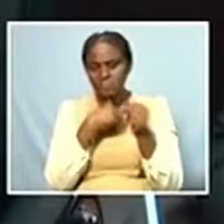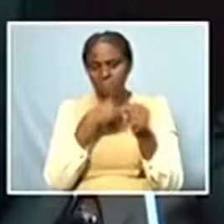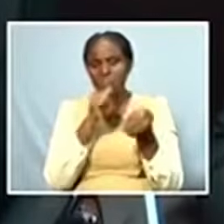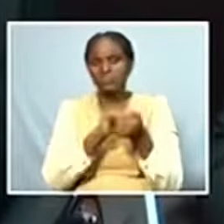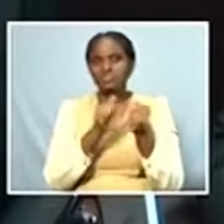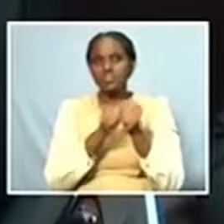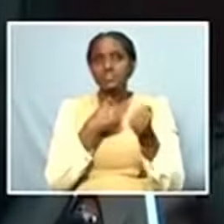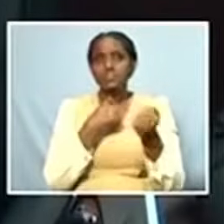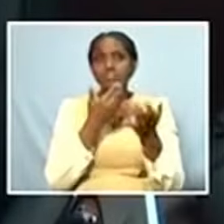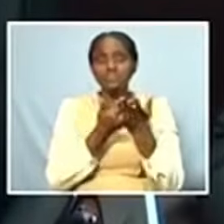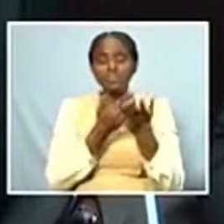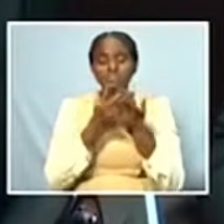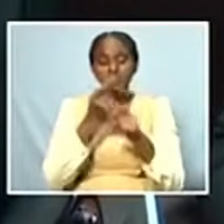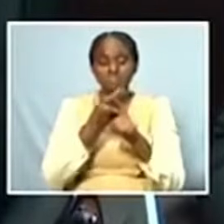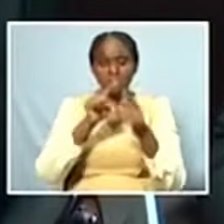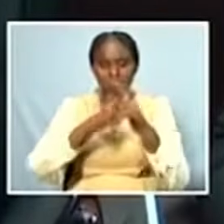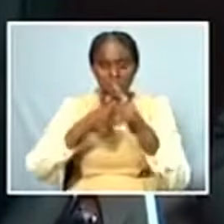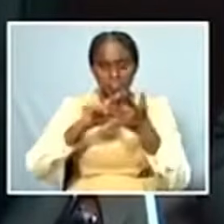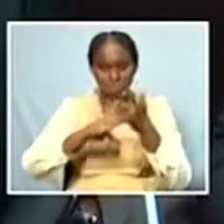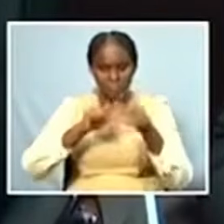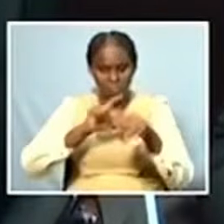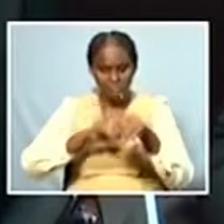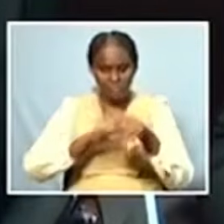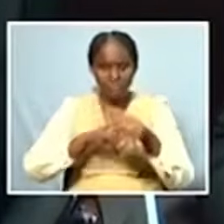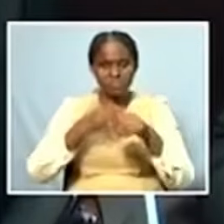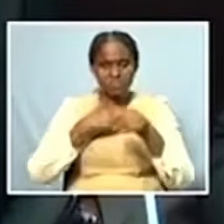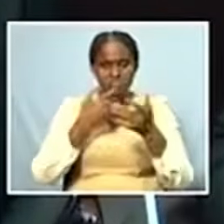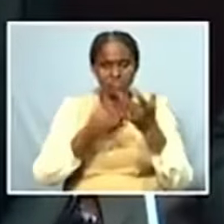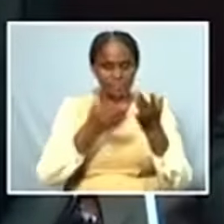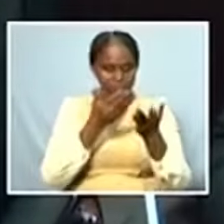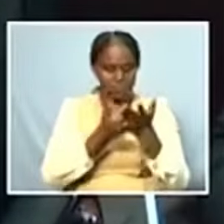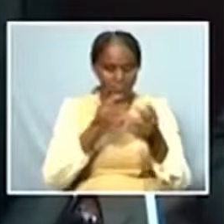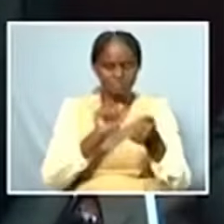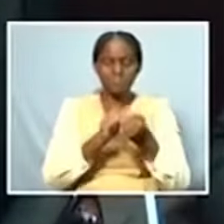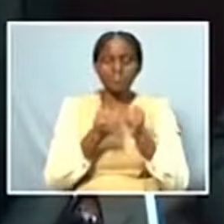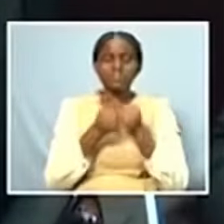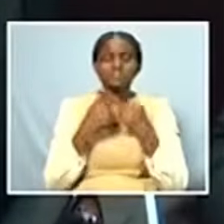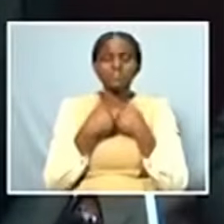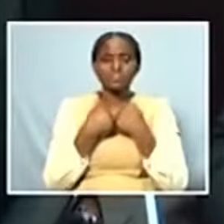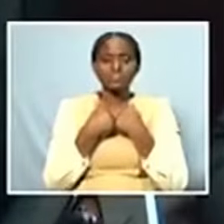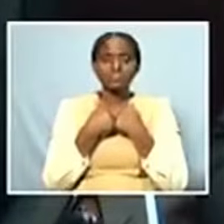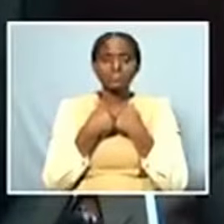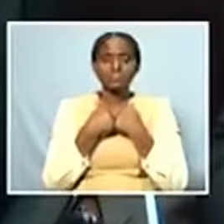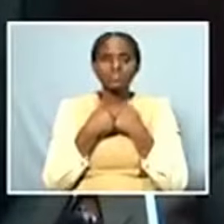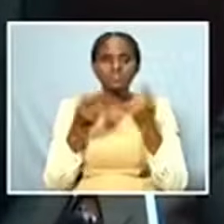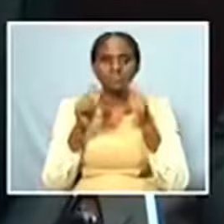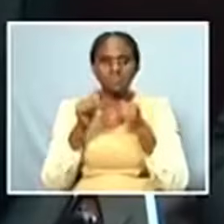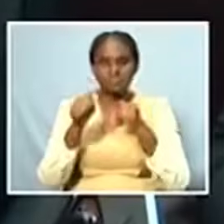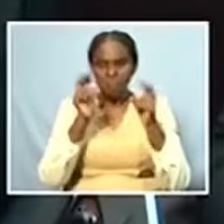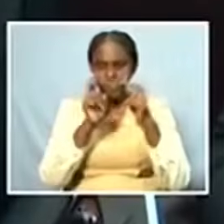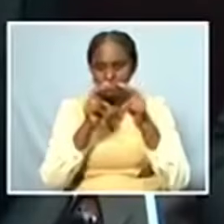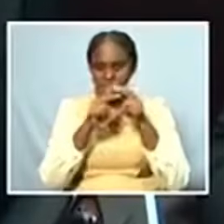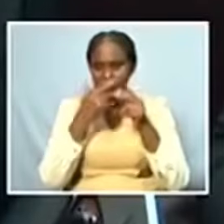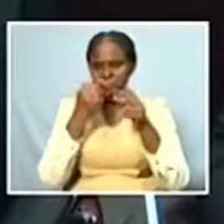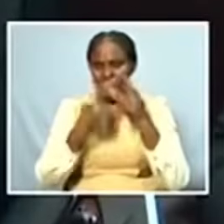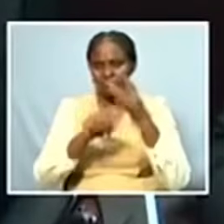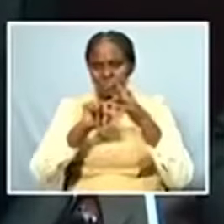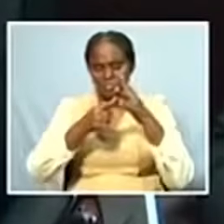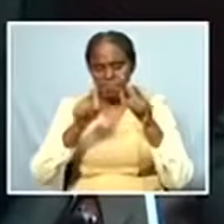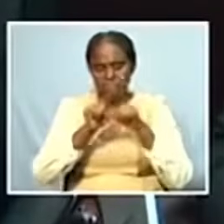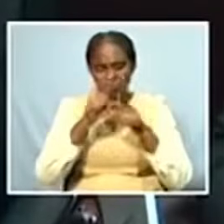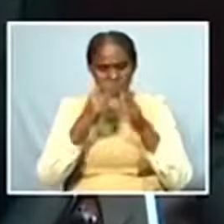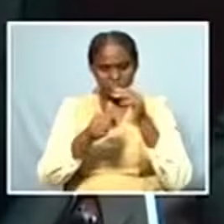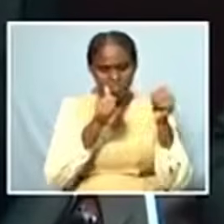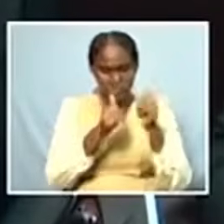problem right from the beginning, that there is this problem of when the contract should commence, and